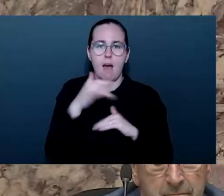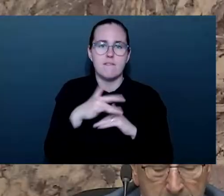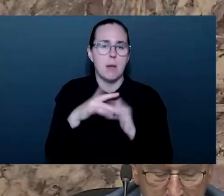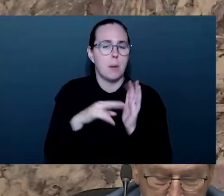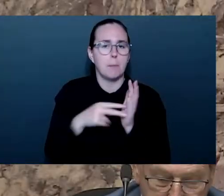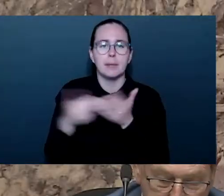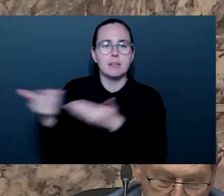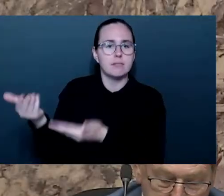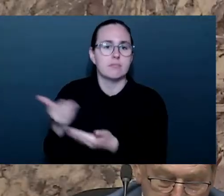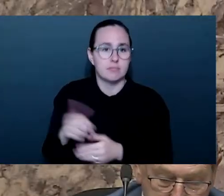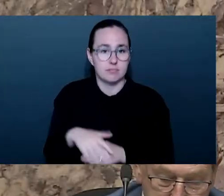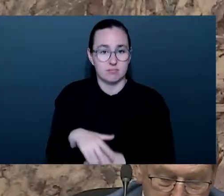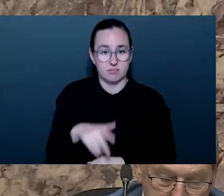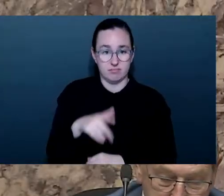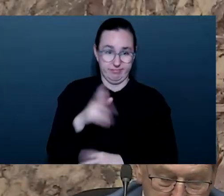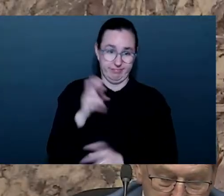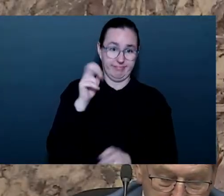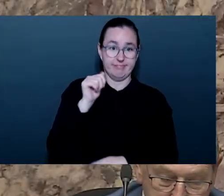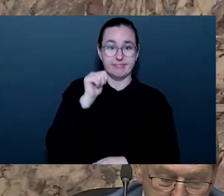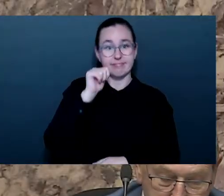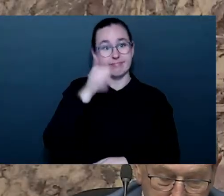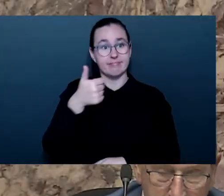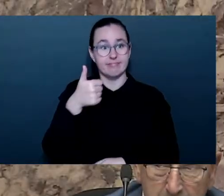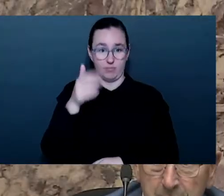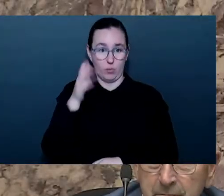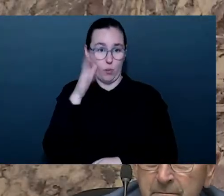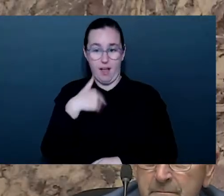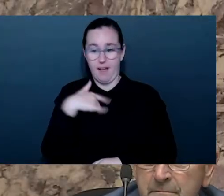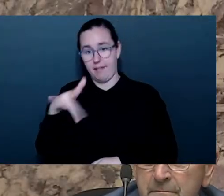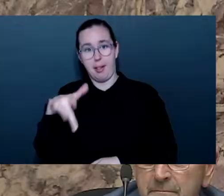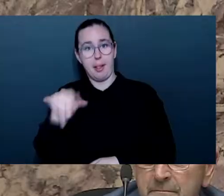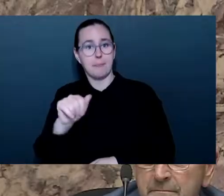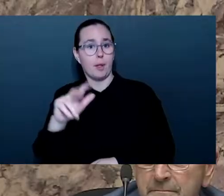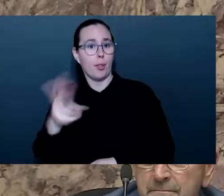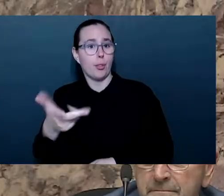dedicated, separate funding for hospice care? Yes or no?